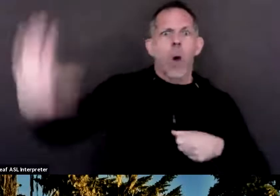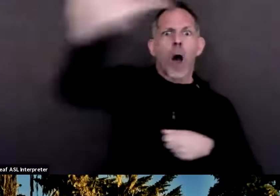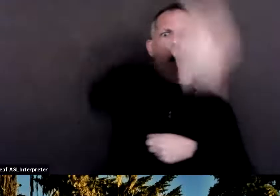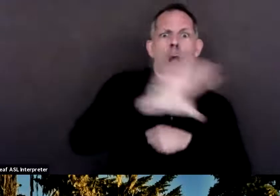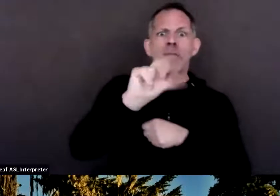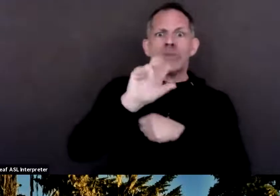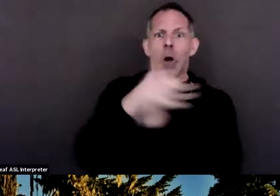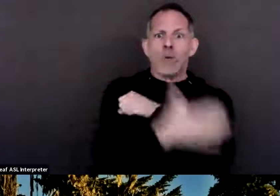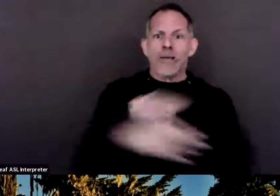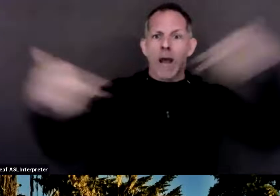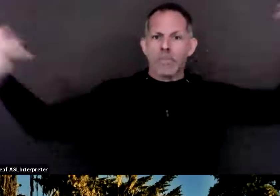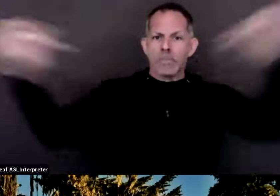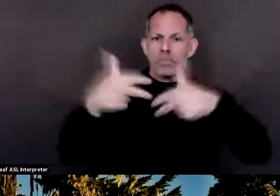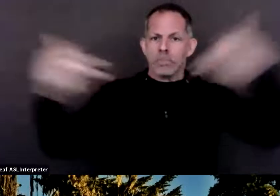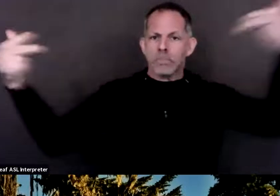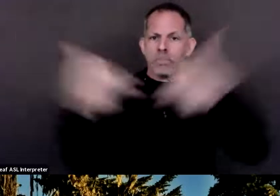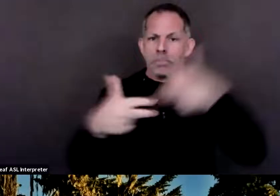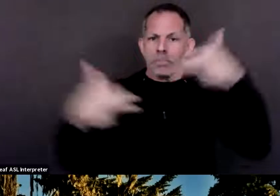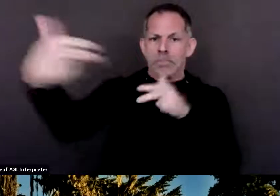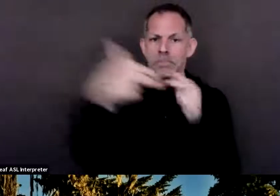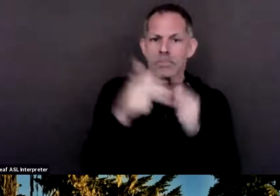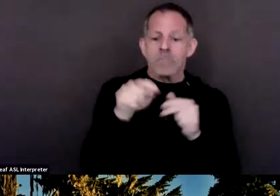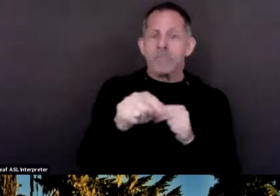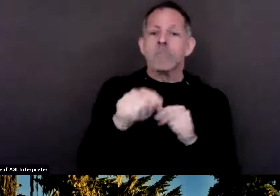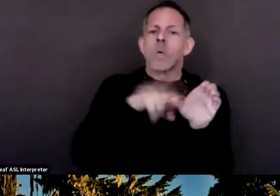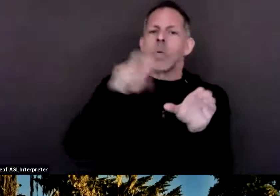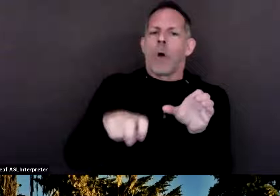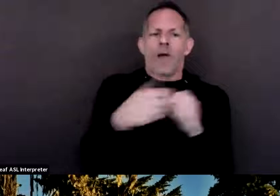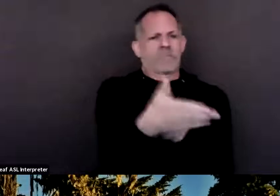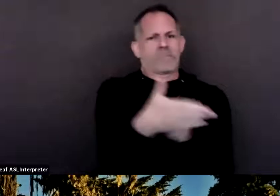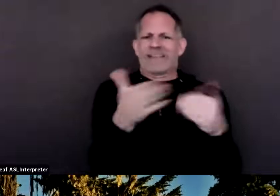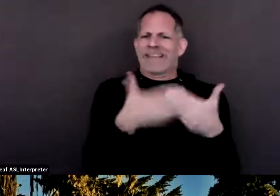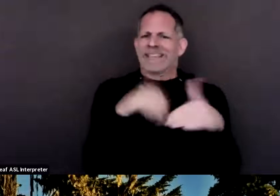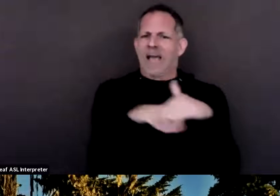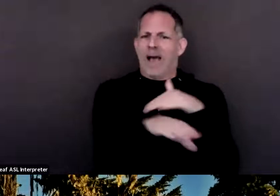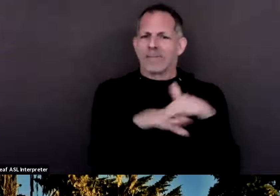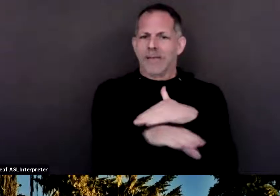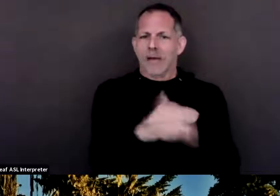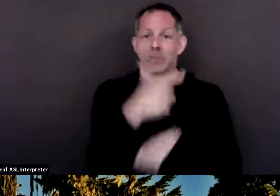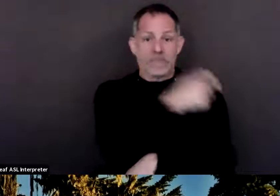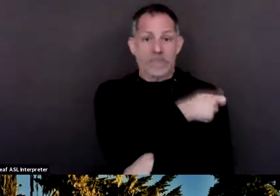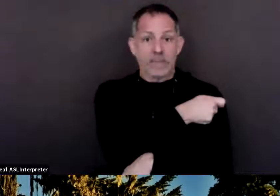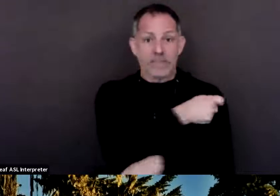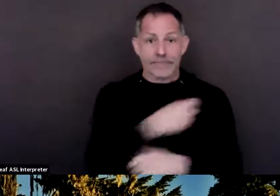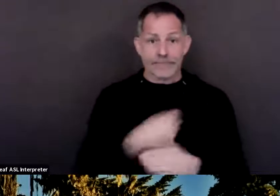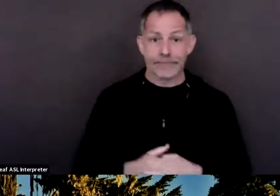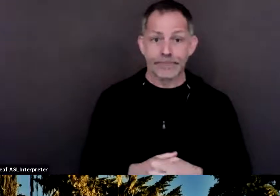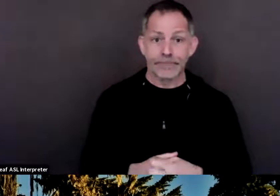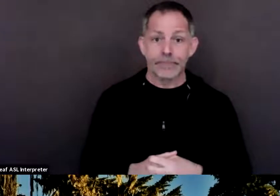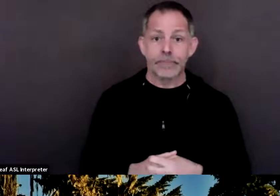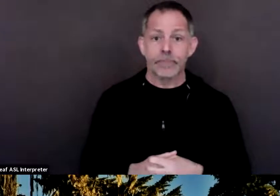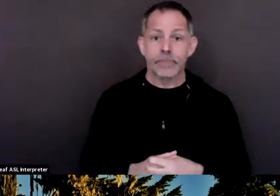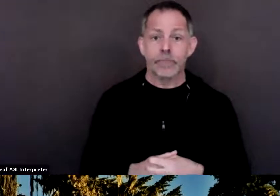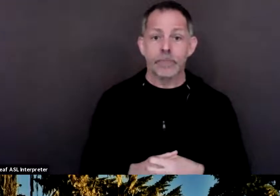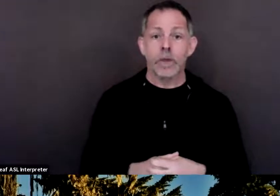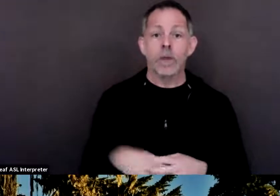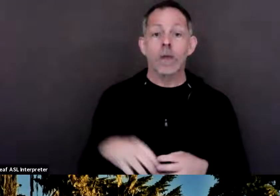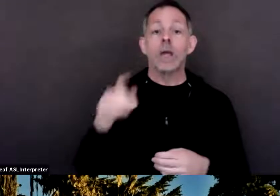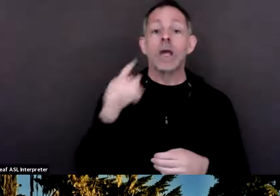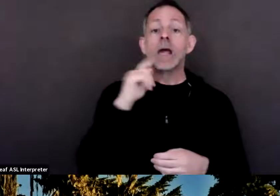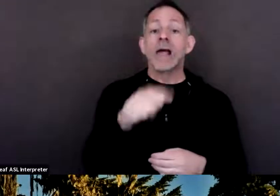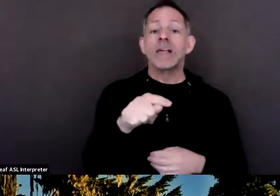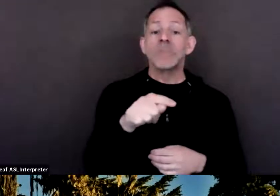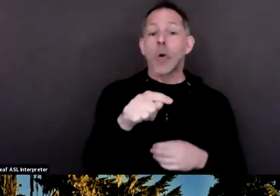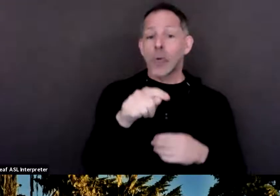vaccination station. We really don't have the capacity, and the location is not designed for on-site parking